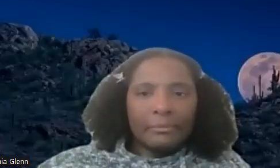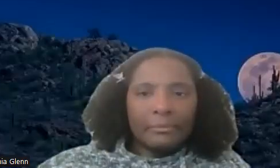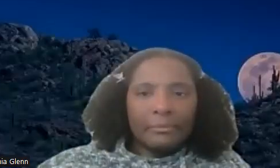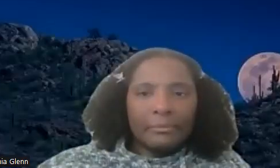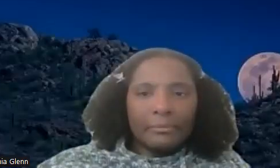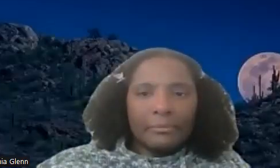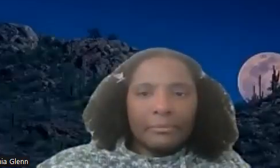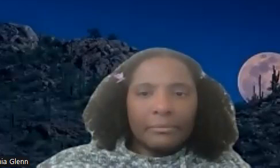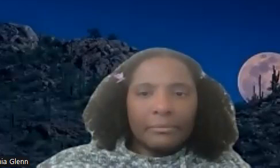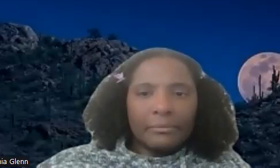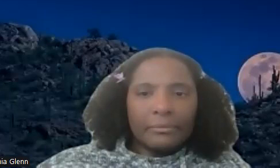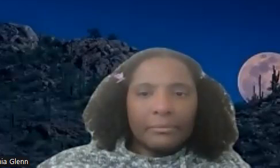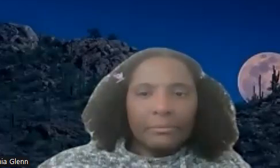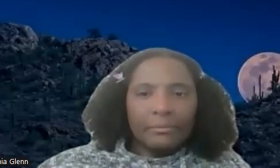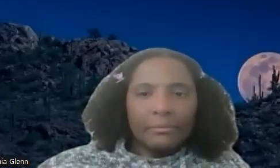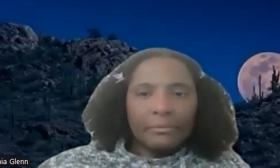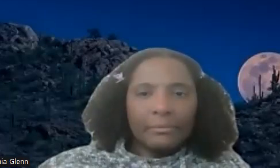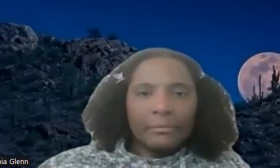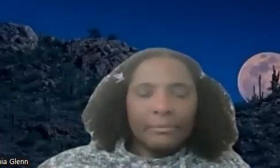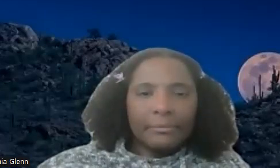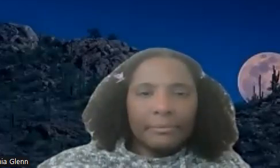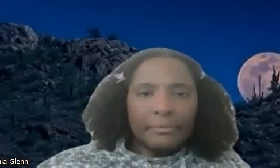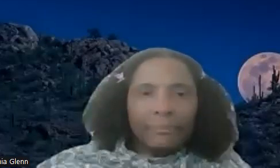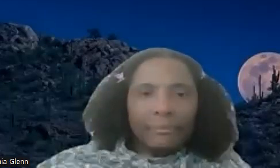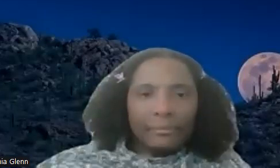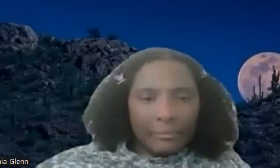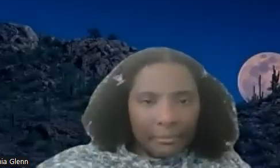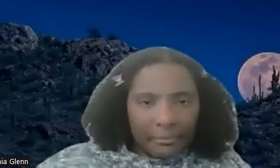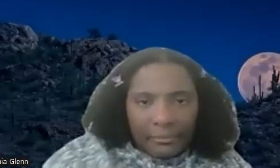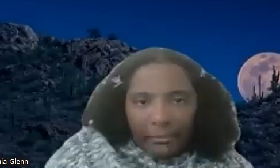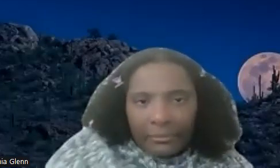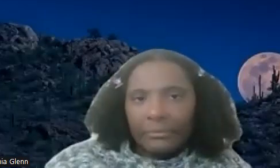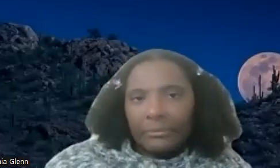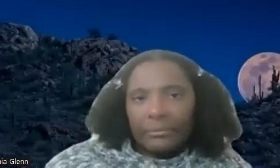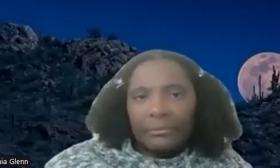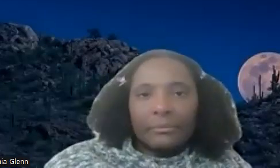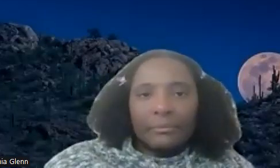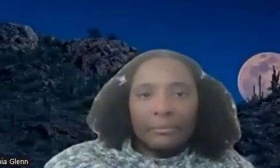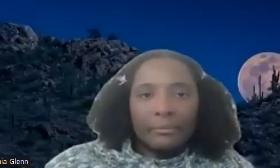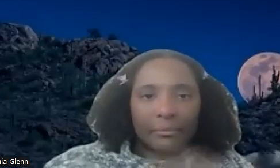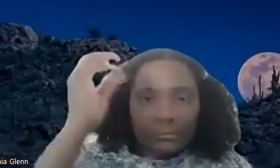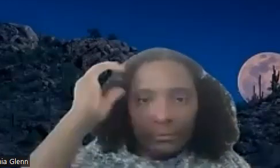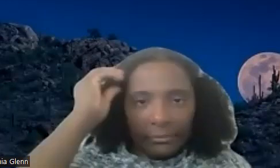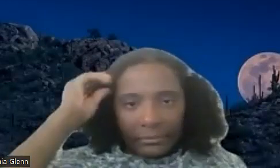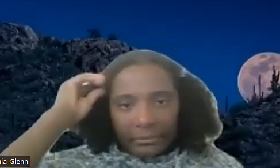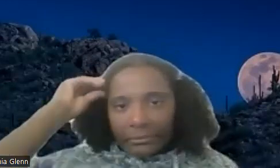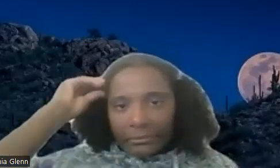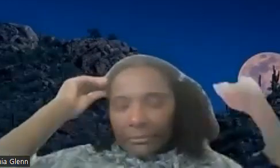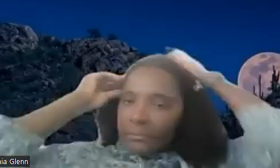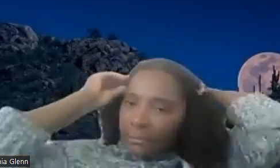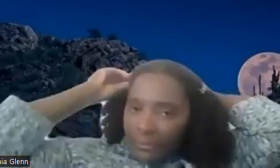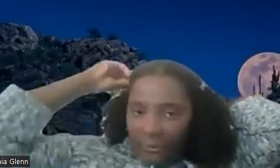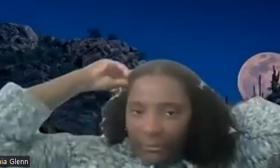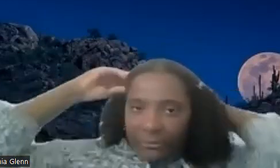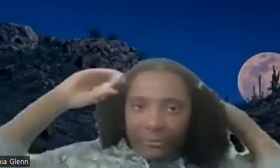Obi. Hey, good evening, everyone. My name is Obi. I'm one of the co-chairs, and I'm going to read the land acknowledgement.